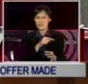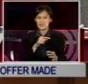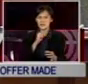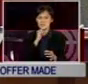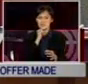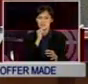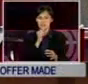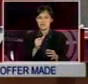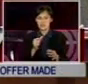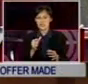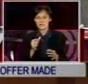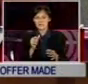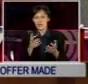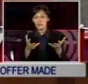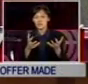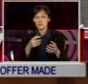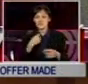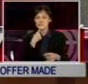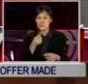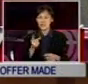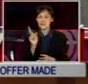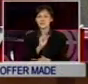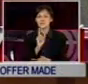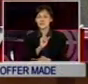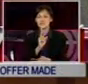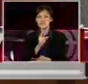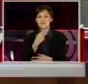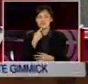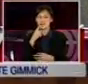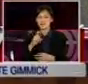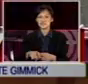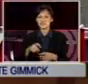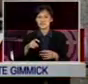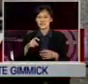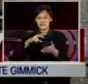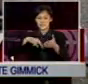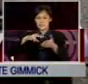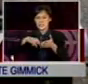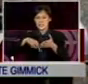of order, Your Honor. Proceed. Only in the subpoena being read by the Honorable